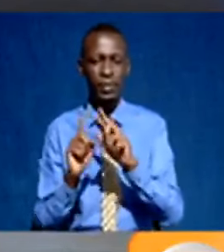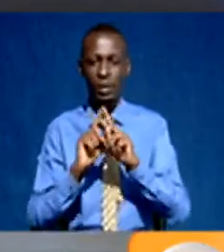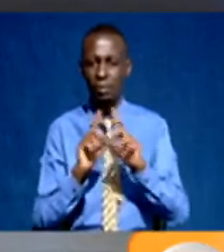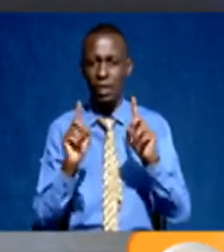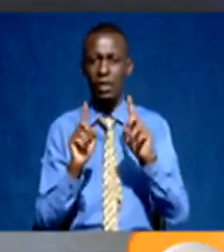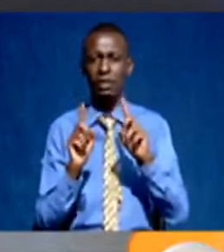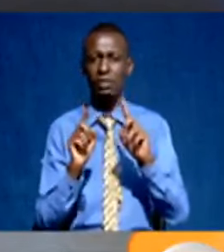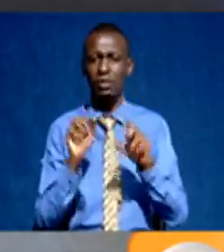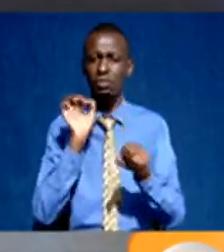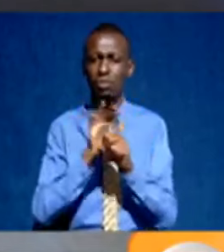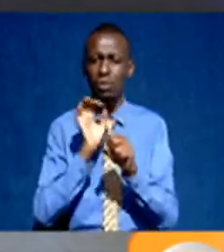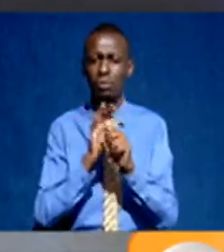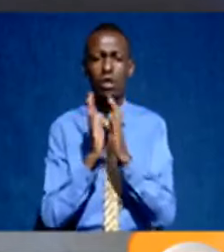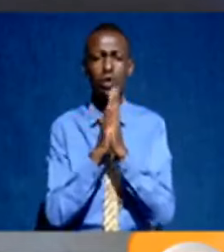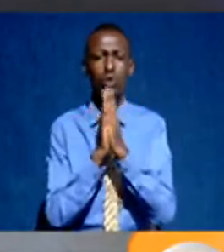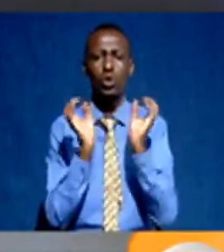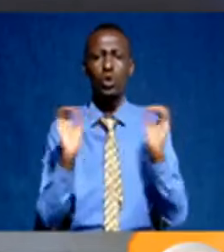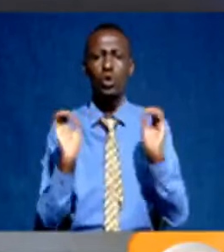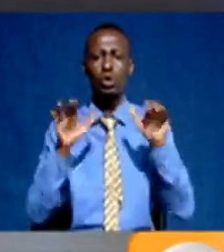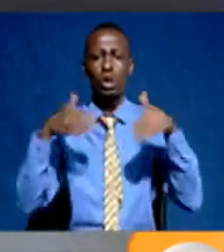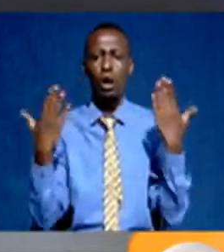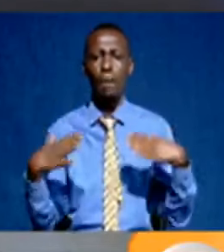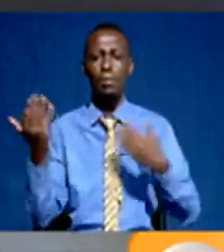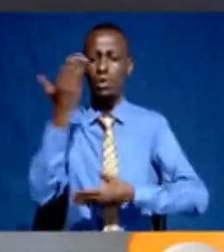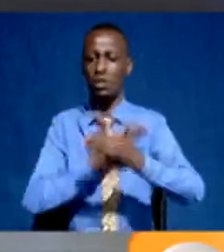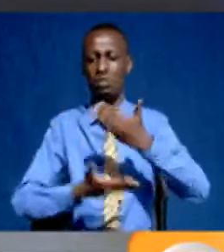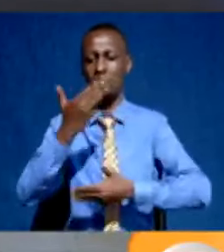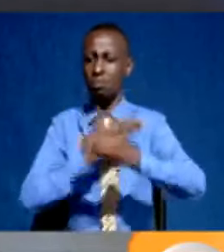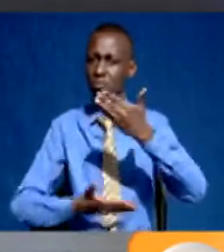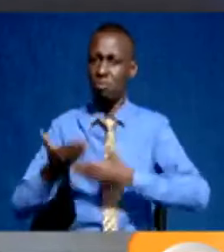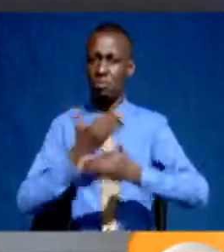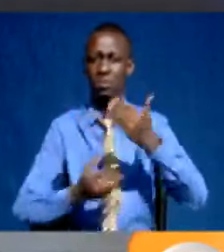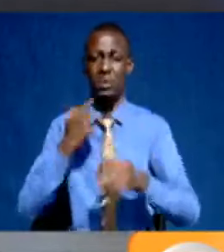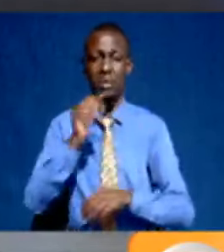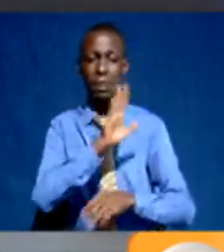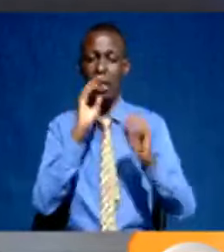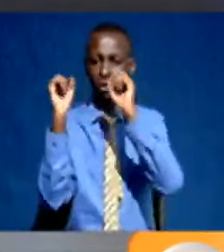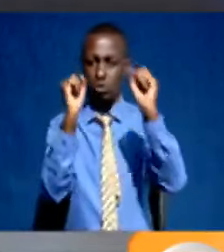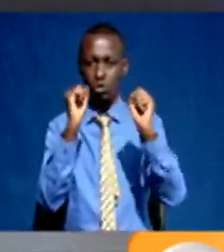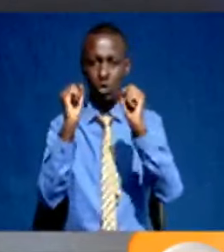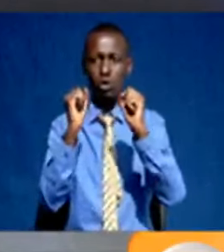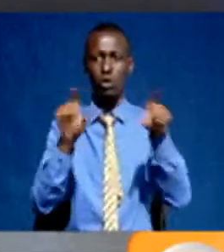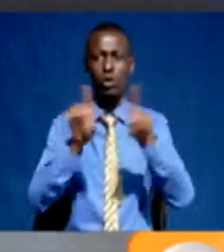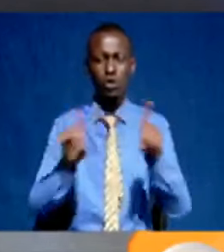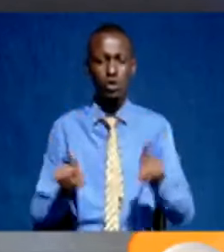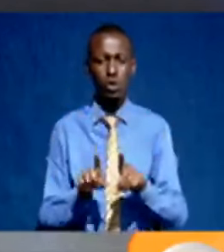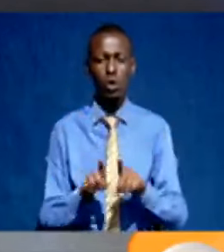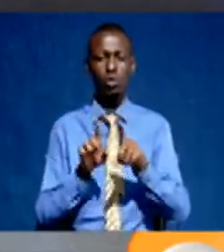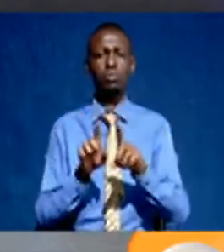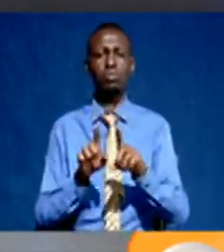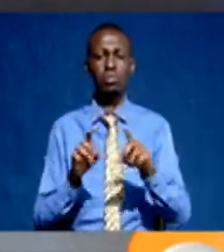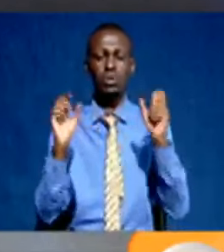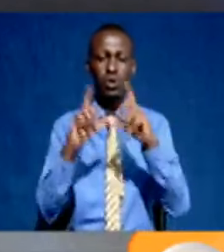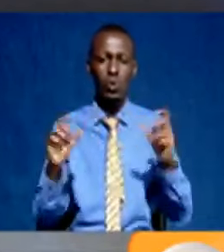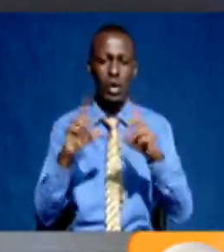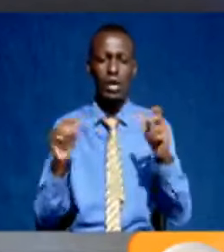his interaction with the people, who described him as a firm but soft-spoken man that was keen on